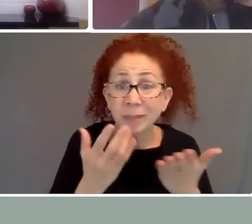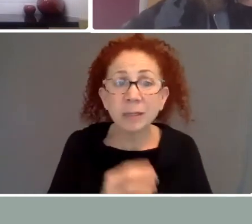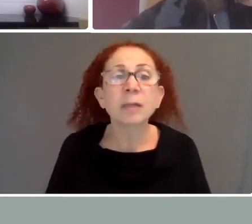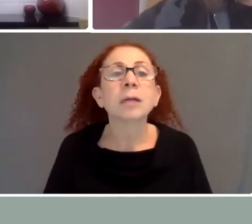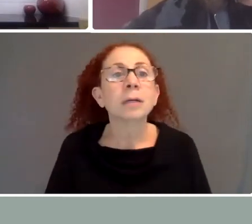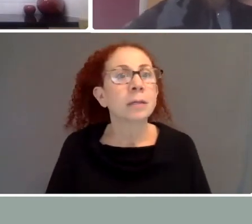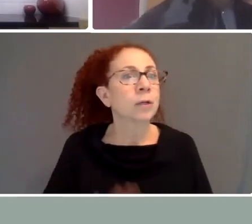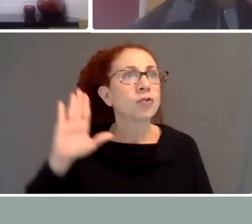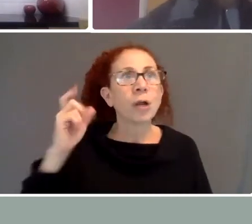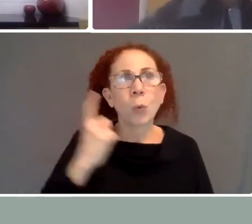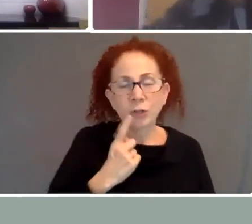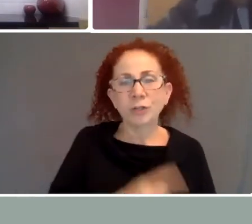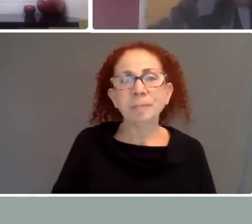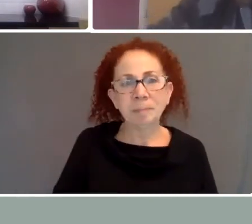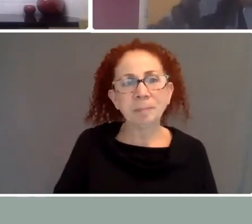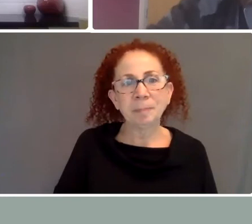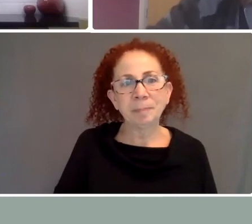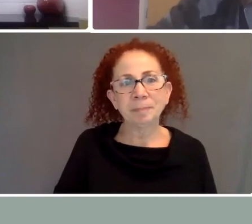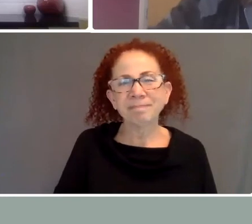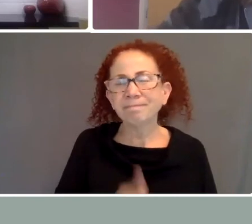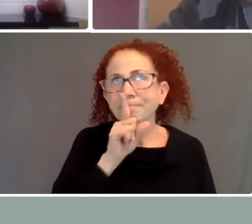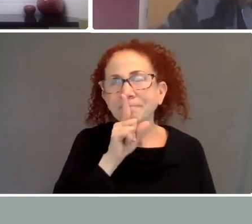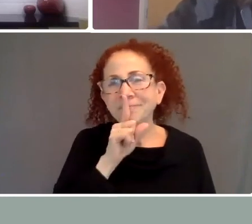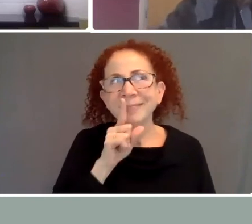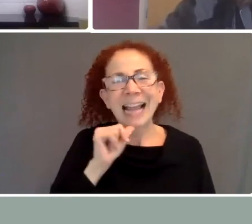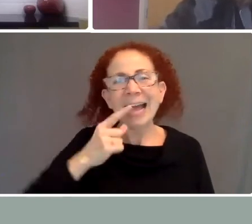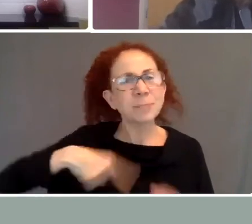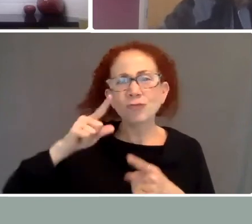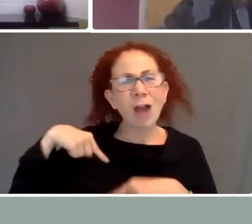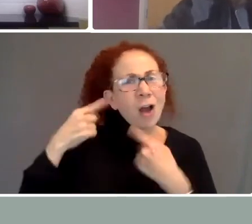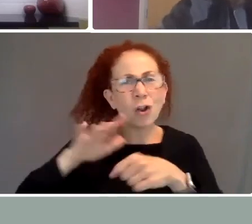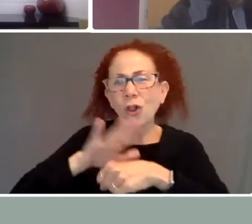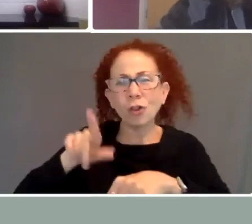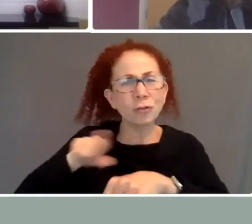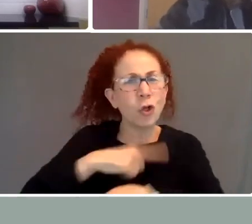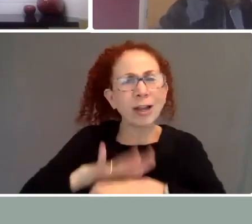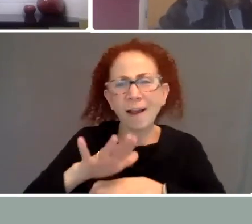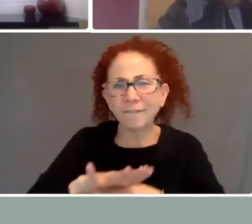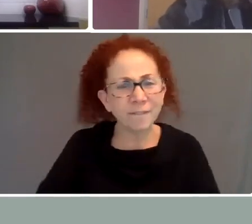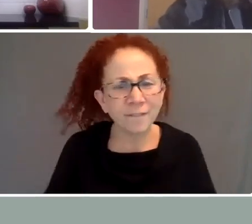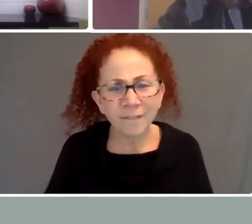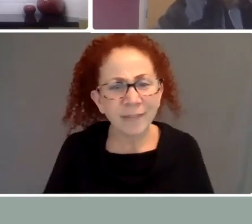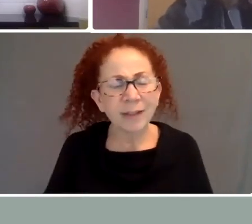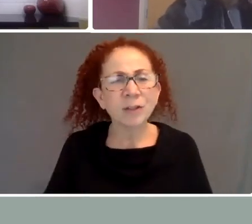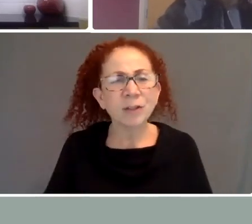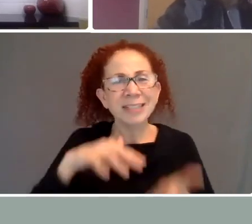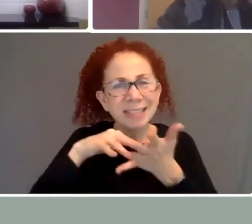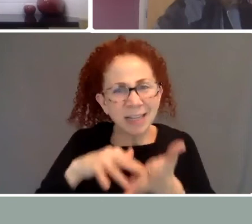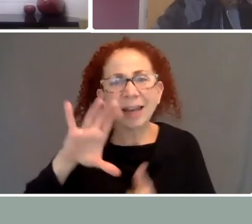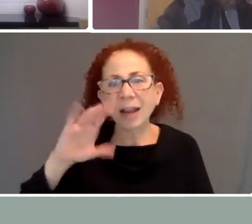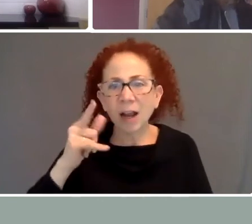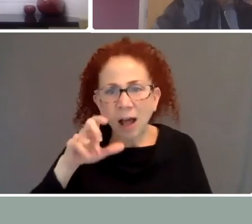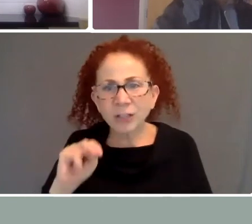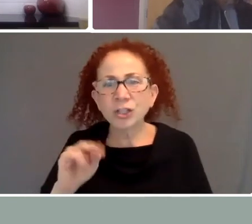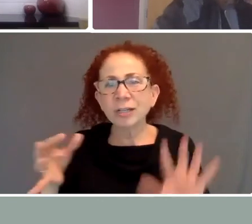That was a great question. I don't really think it's been around long enough to study collagen specifically